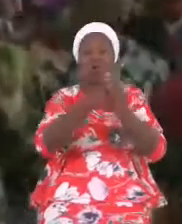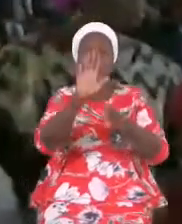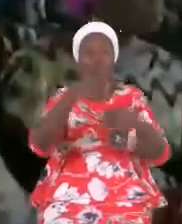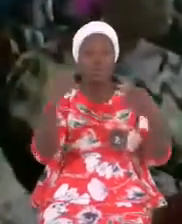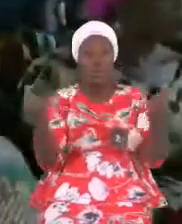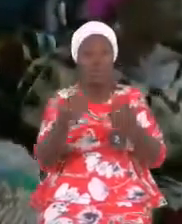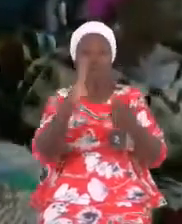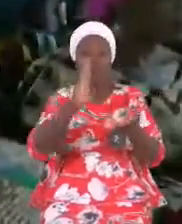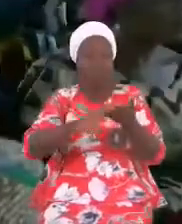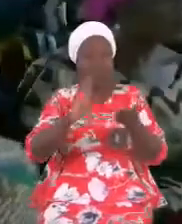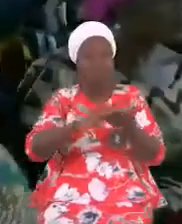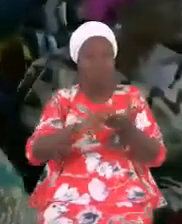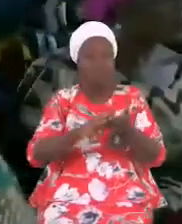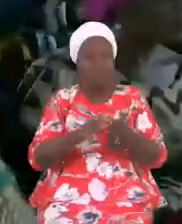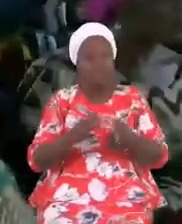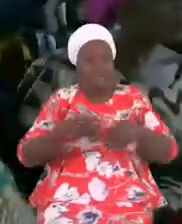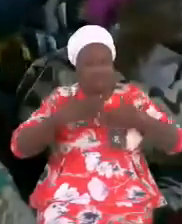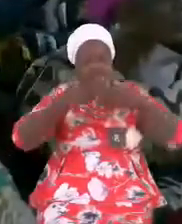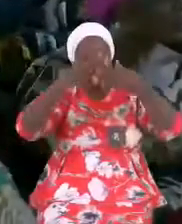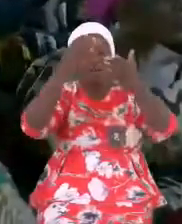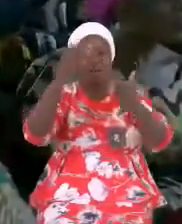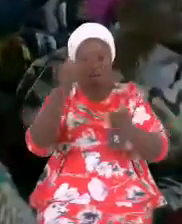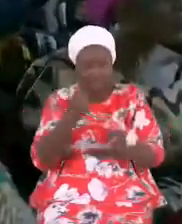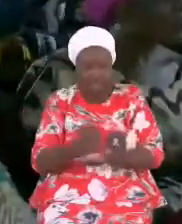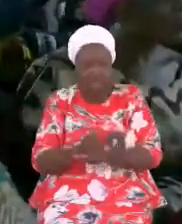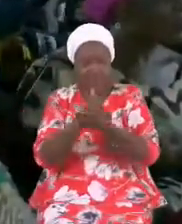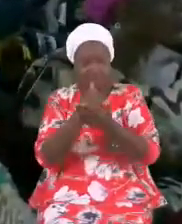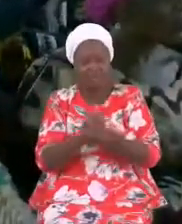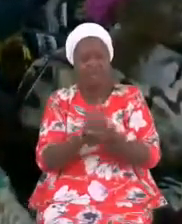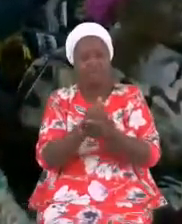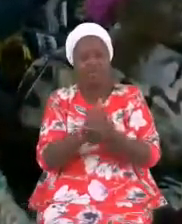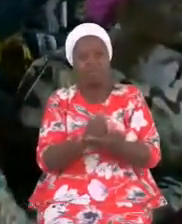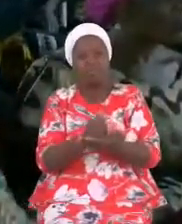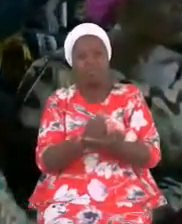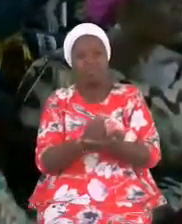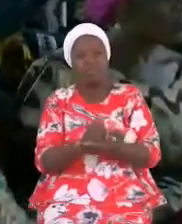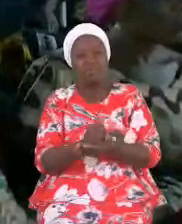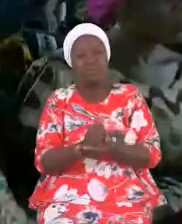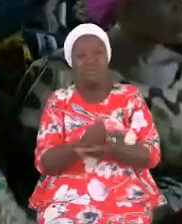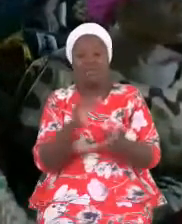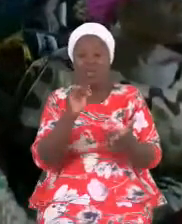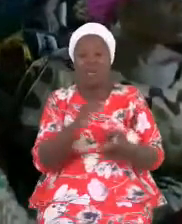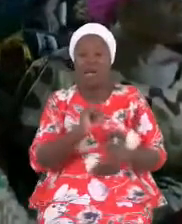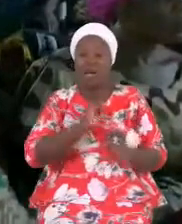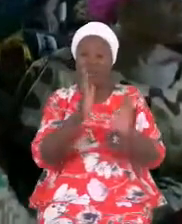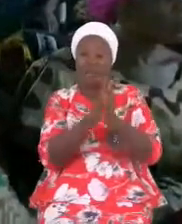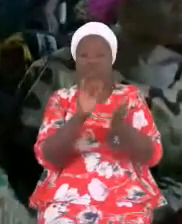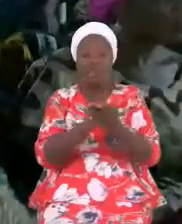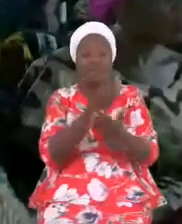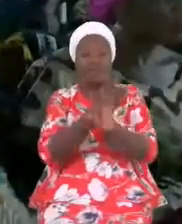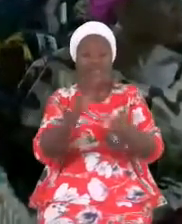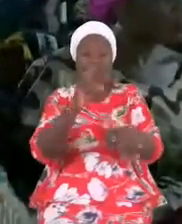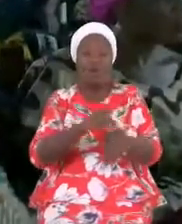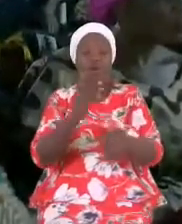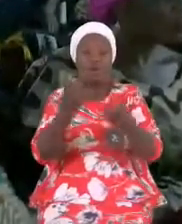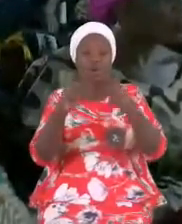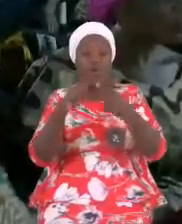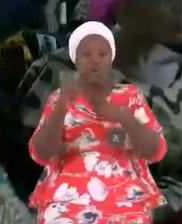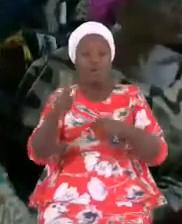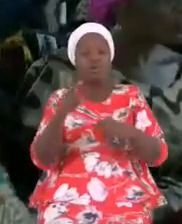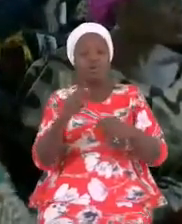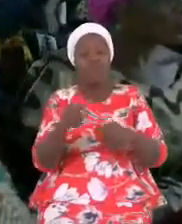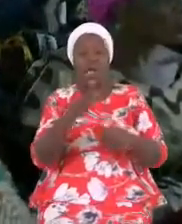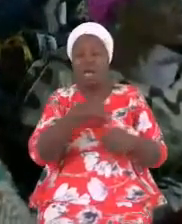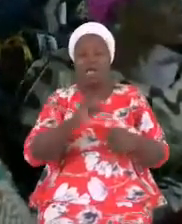You need to say amen. Amen. I pray that freedom will come to you. And I pray your